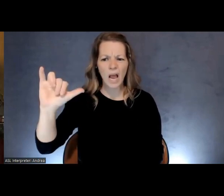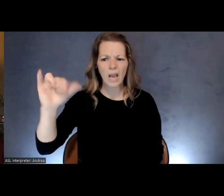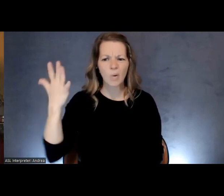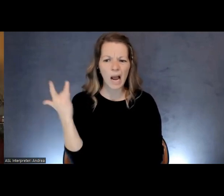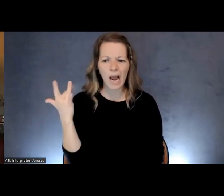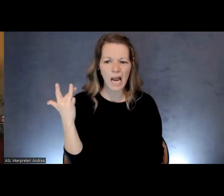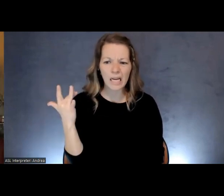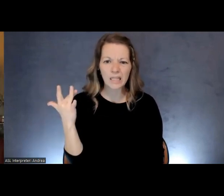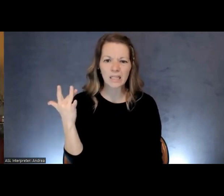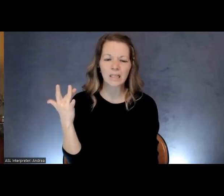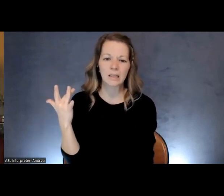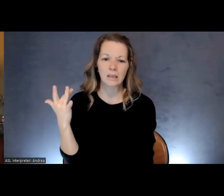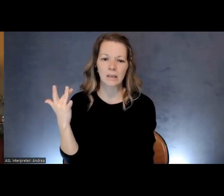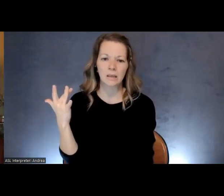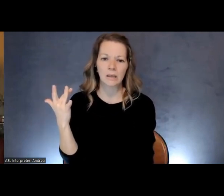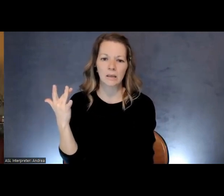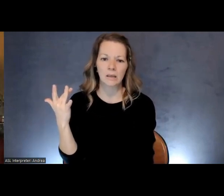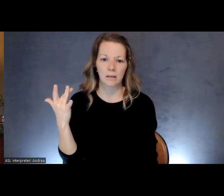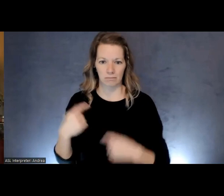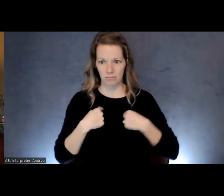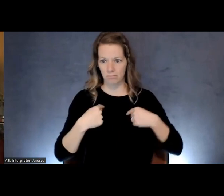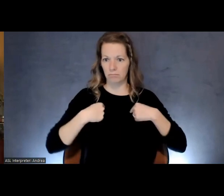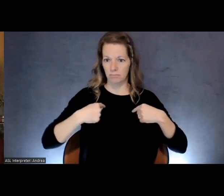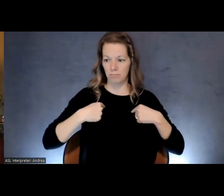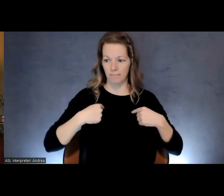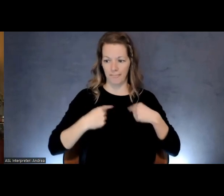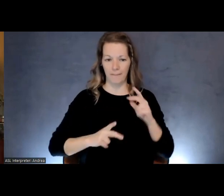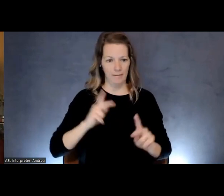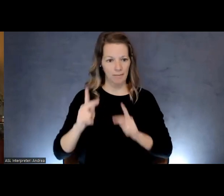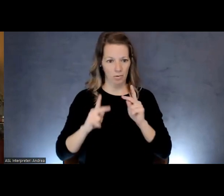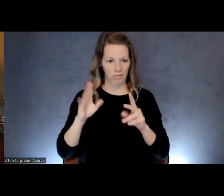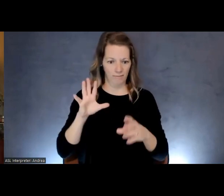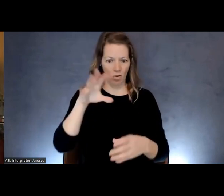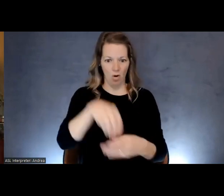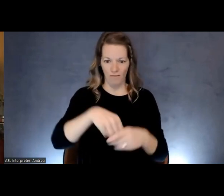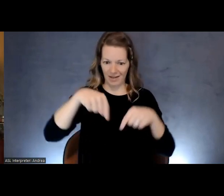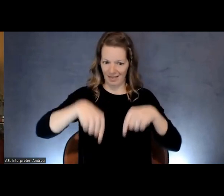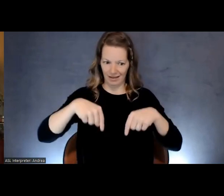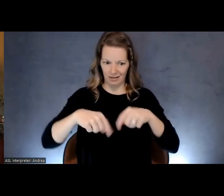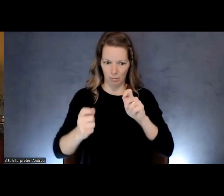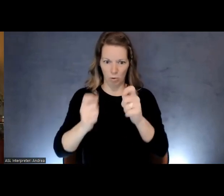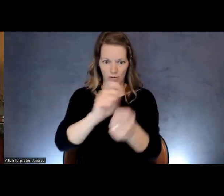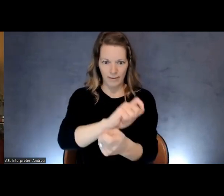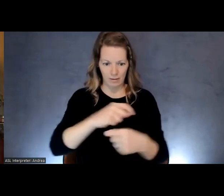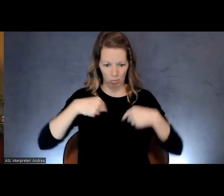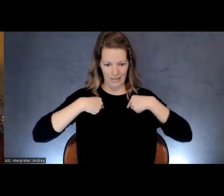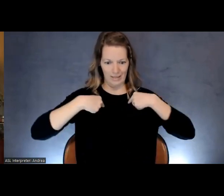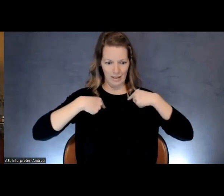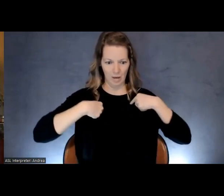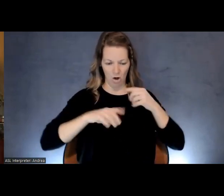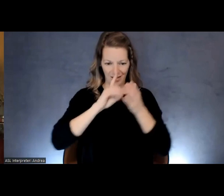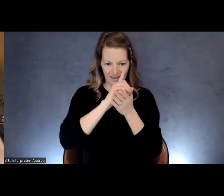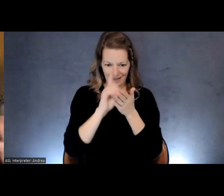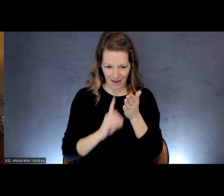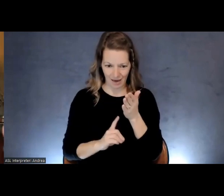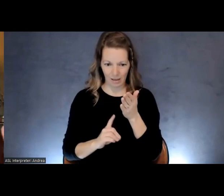why is that? Why is that? We're the workers, we're the people who are involved in the movement. We're the people who are designing it. And so